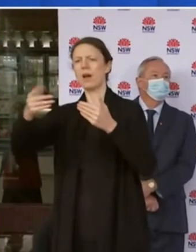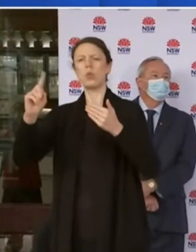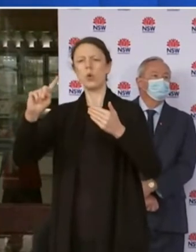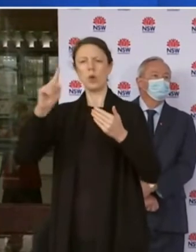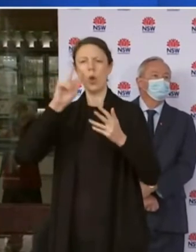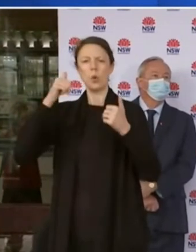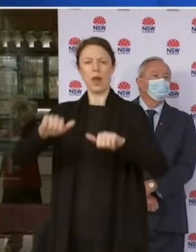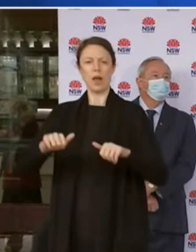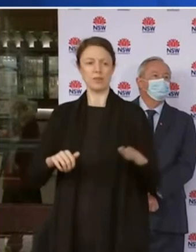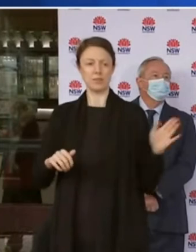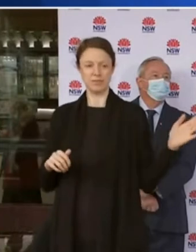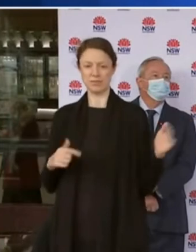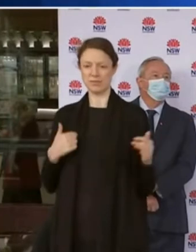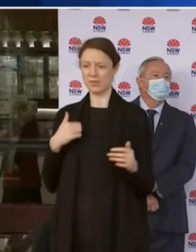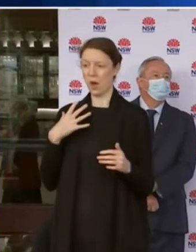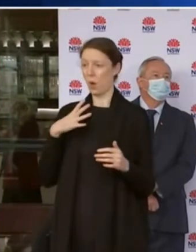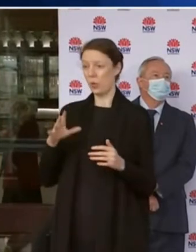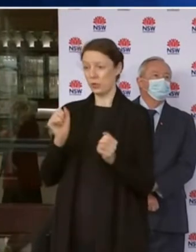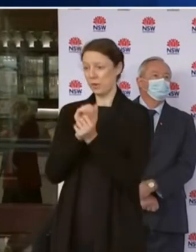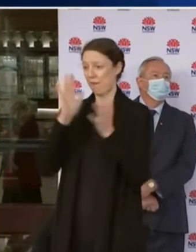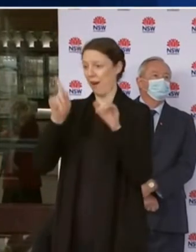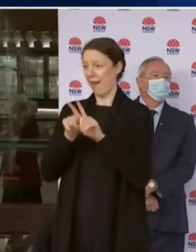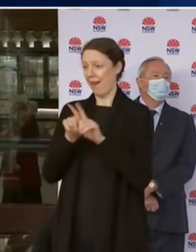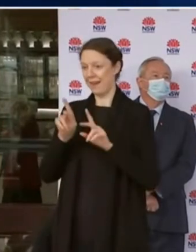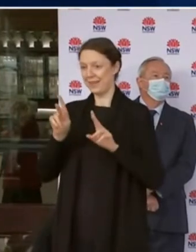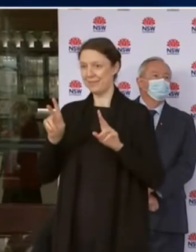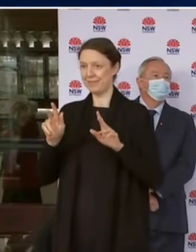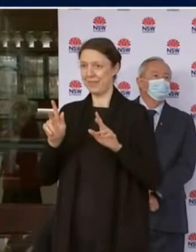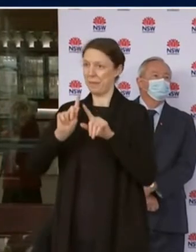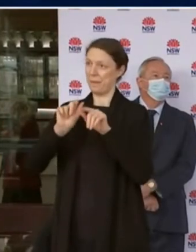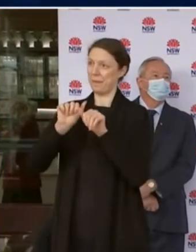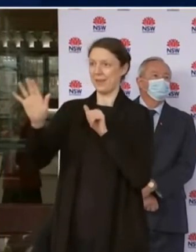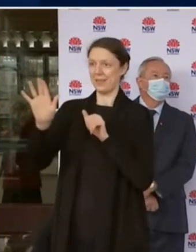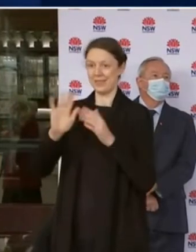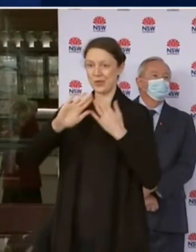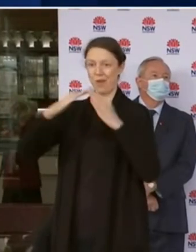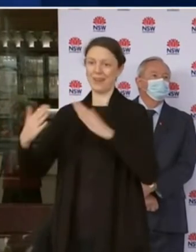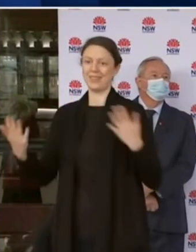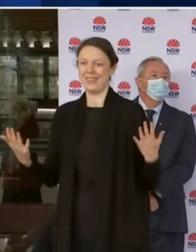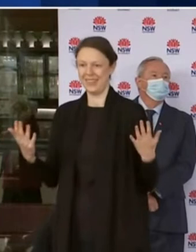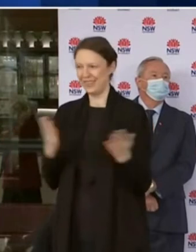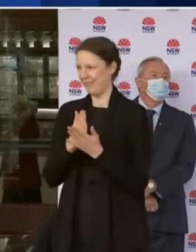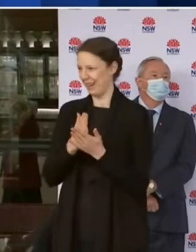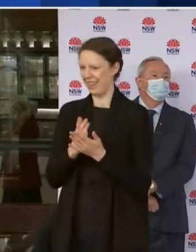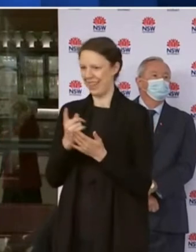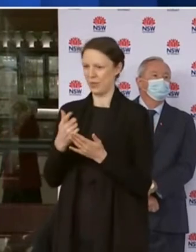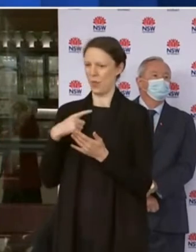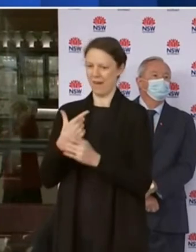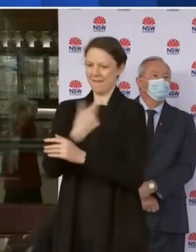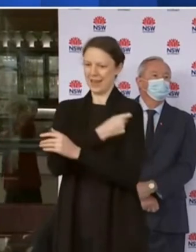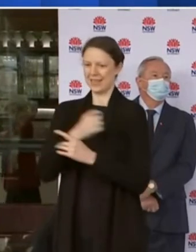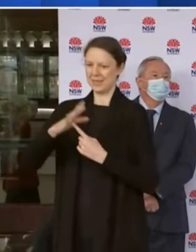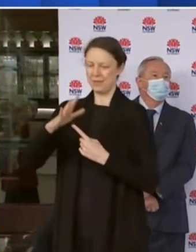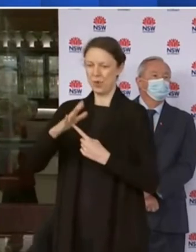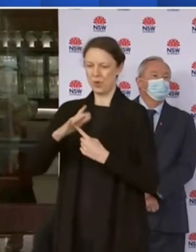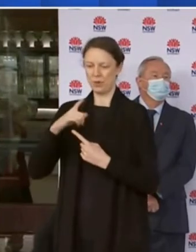like? As open and free as any society should be. And that's what success will look like. And that's why the vaccination program is important.